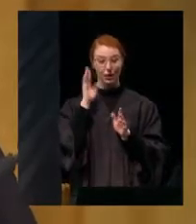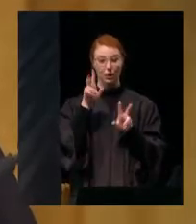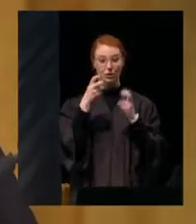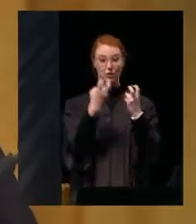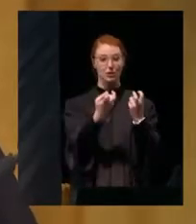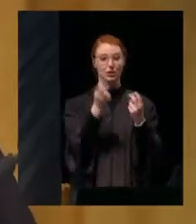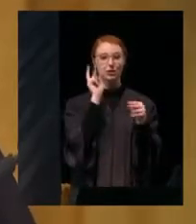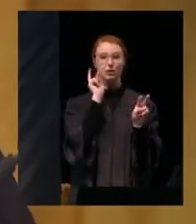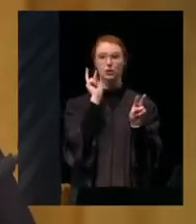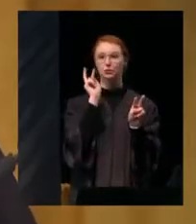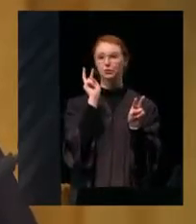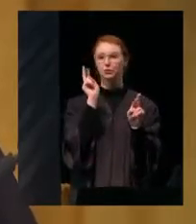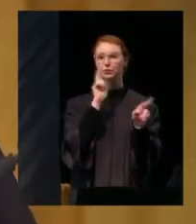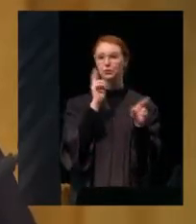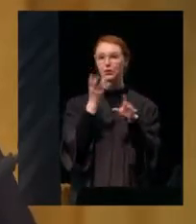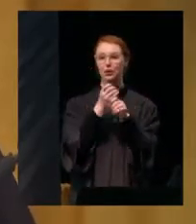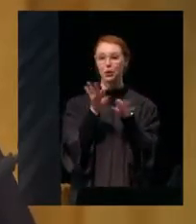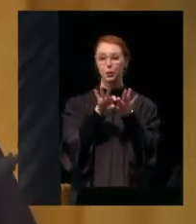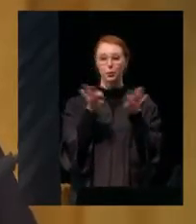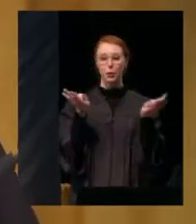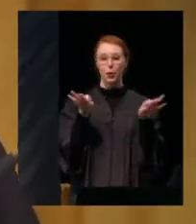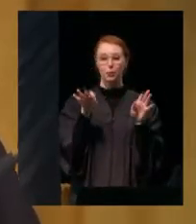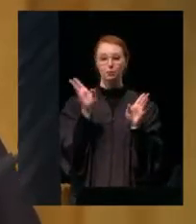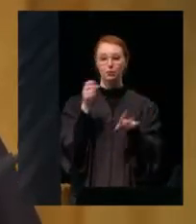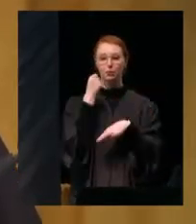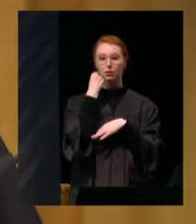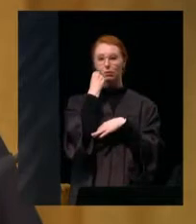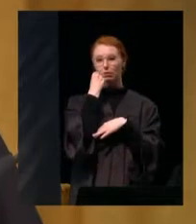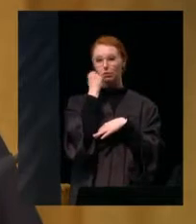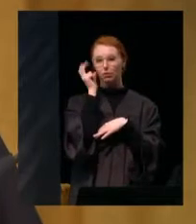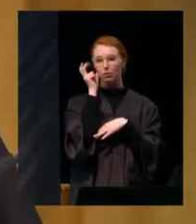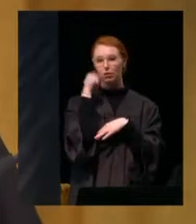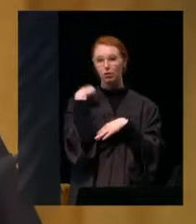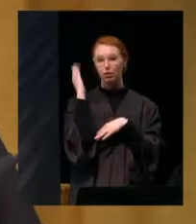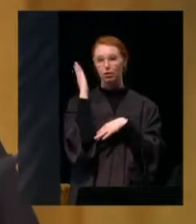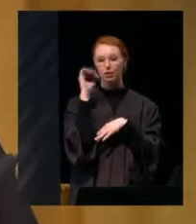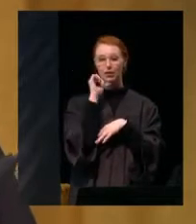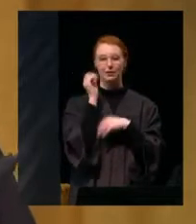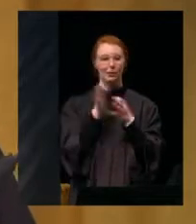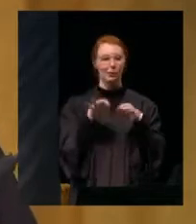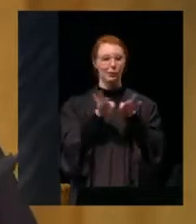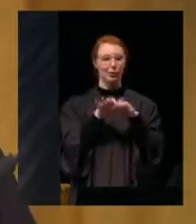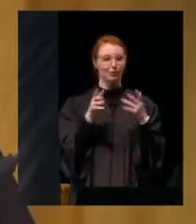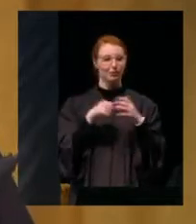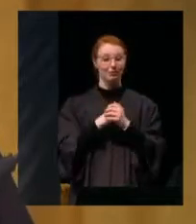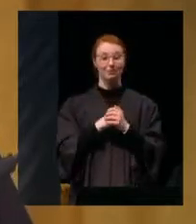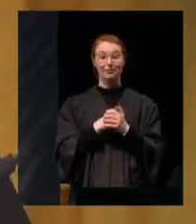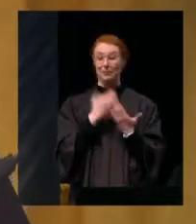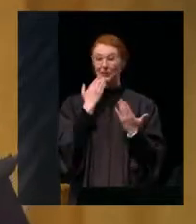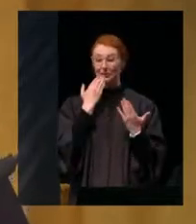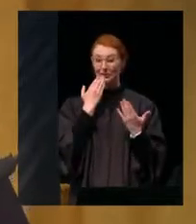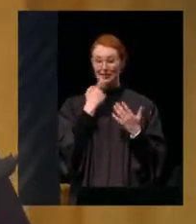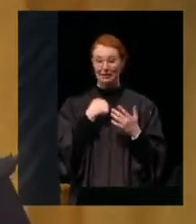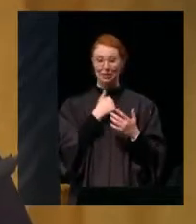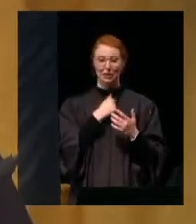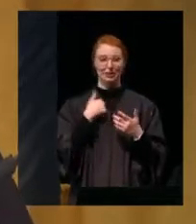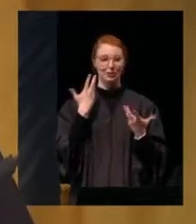chair, ready to receive your diplomas, hearing me speak probably isn't your highest priority. So I promise I'm almost